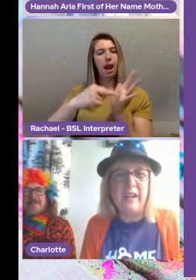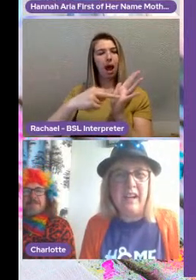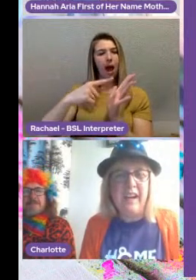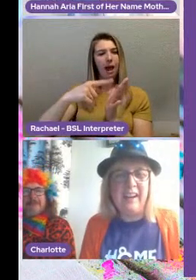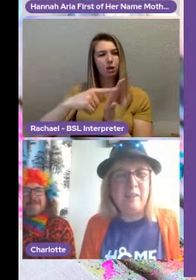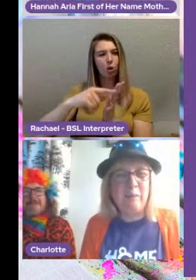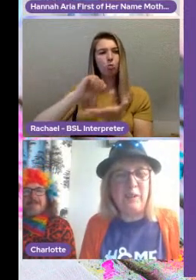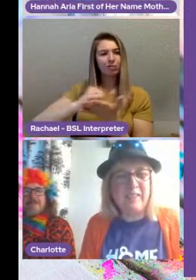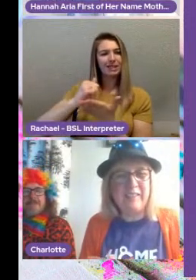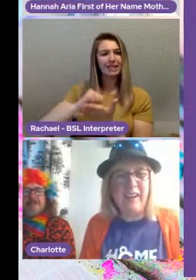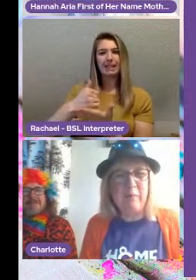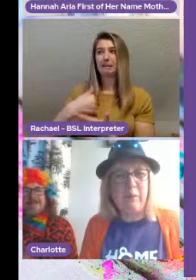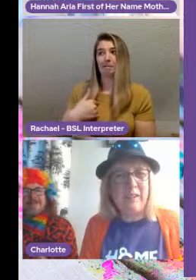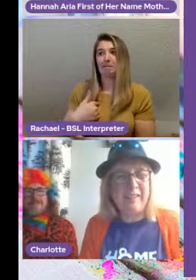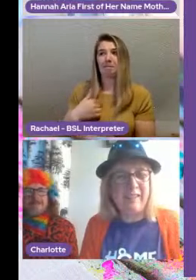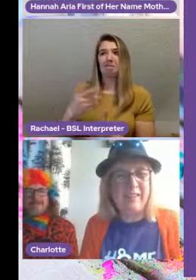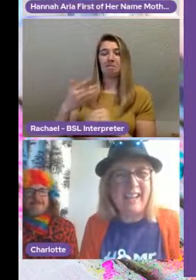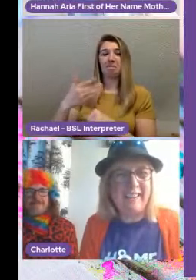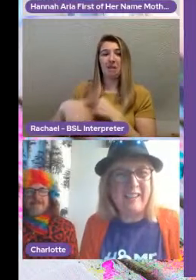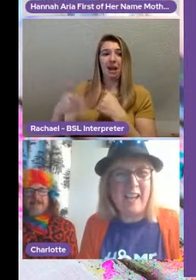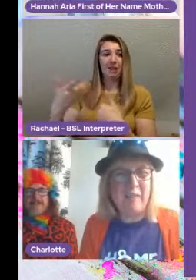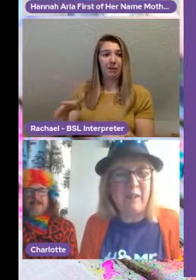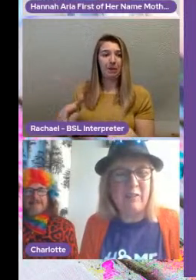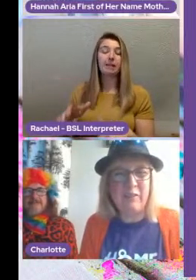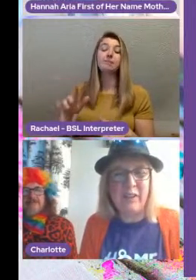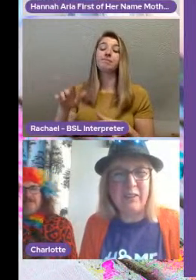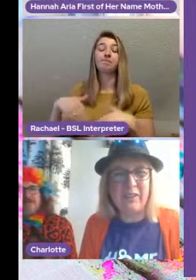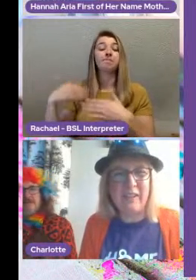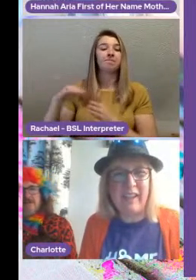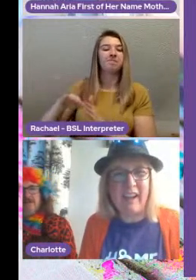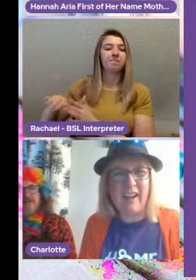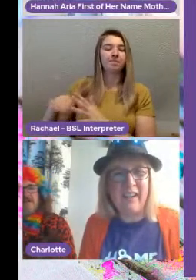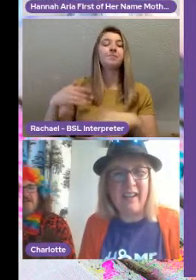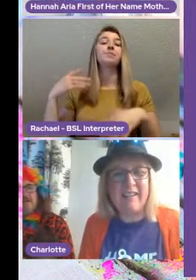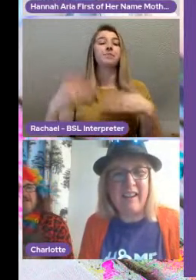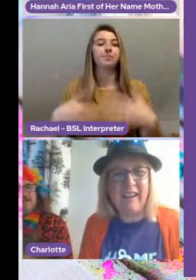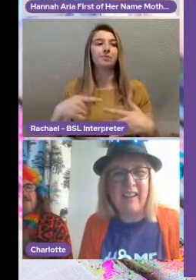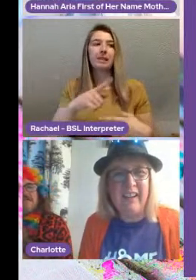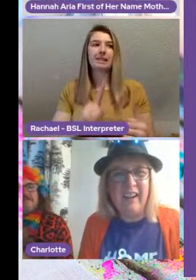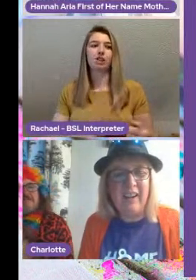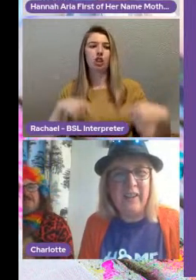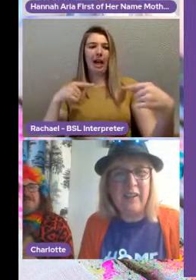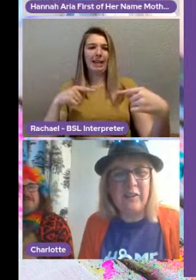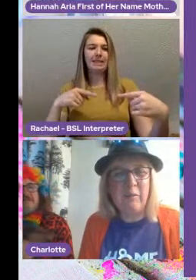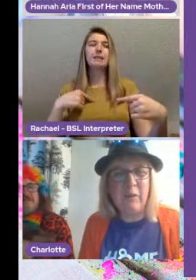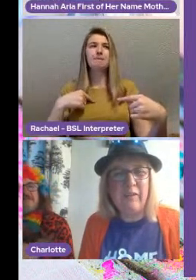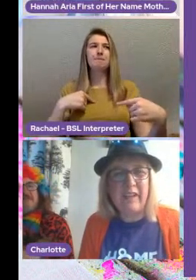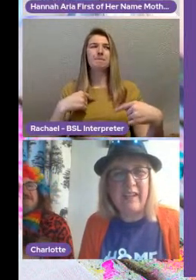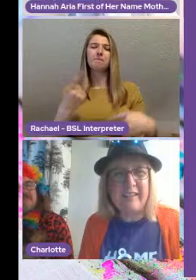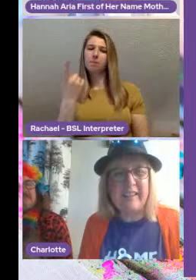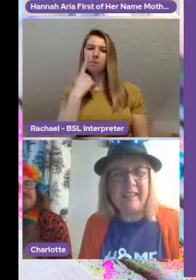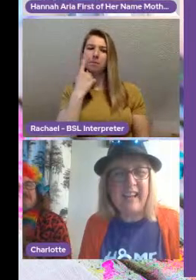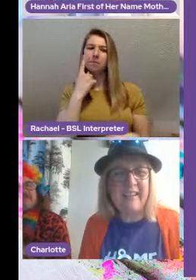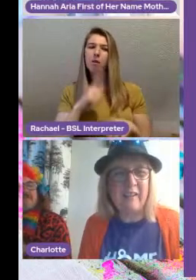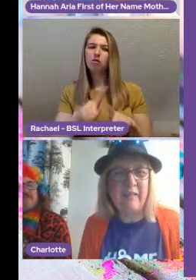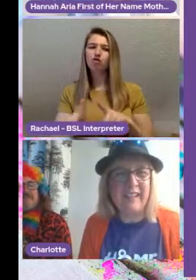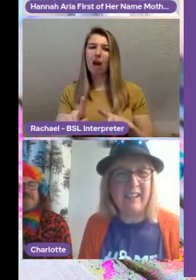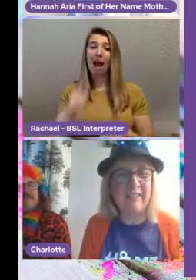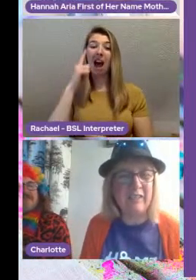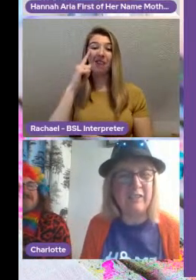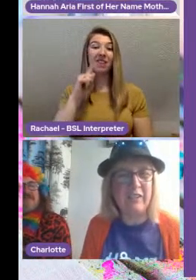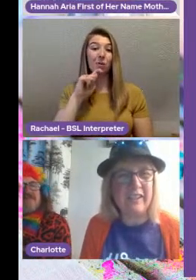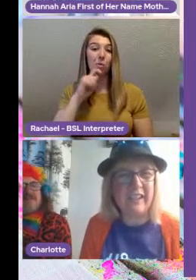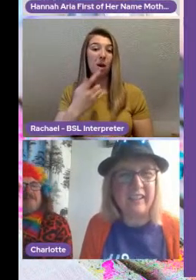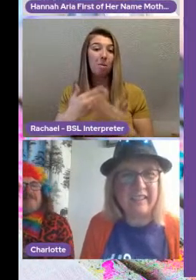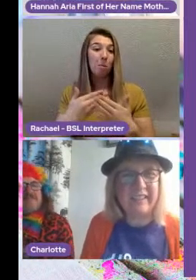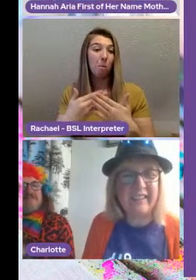either. And I just put it aside. But when this challenge came, I just thought, I've got to have a go. And I think I'll do more of it. Yeah, definitely.